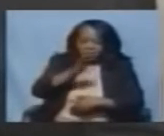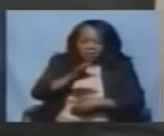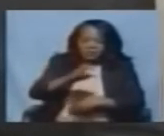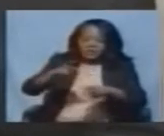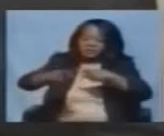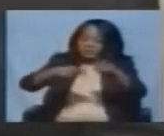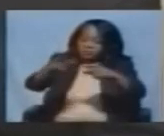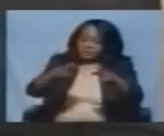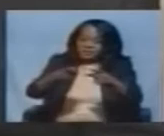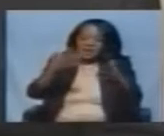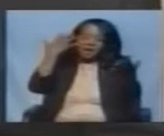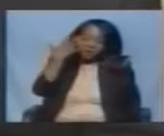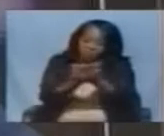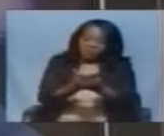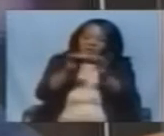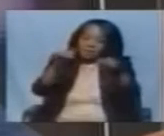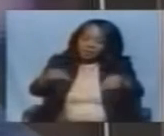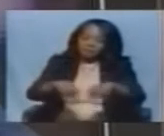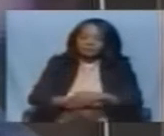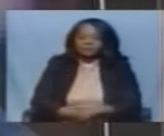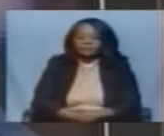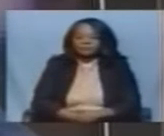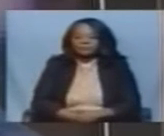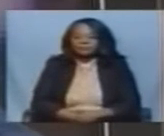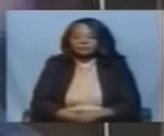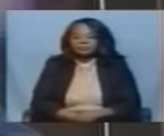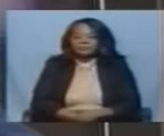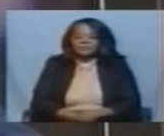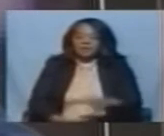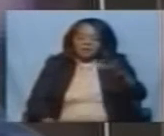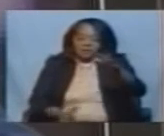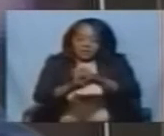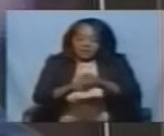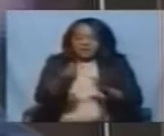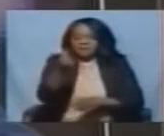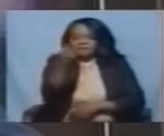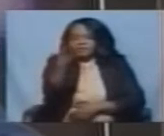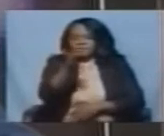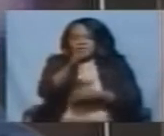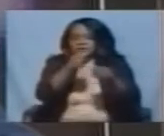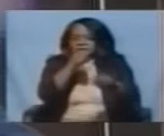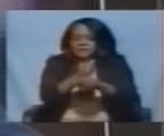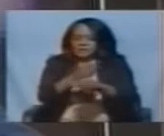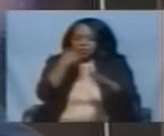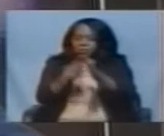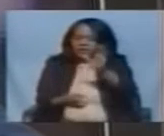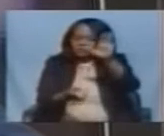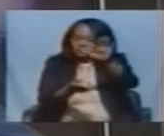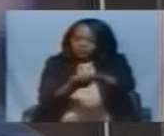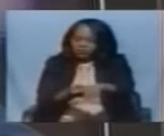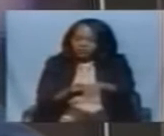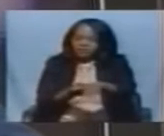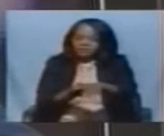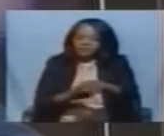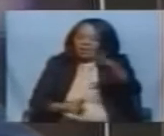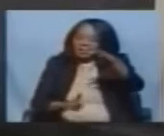let them report them to ZIPS. Now, let's look. I did mention that you've been in existence for 14 years. What do you have to show for your existence?